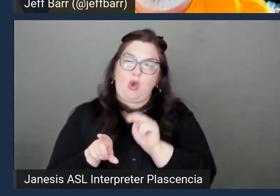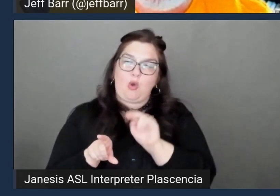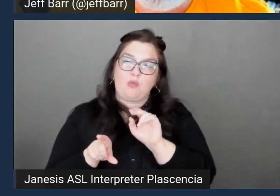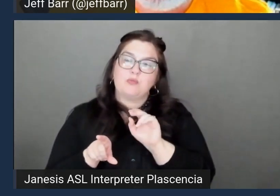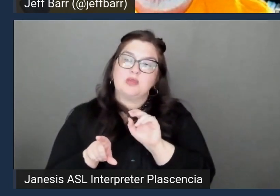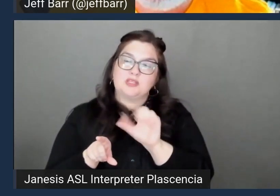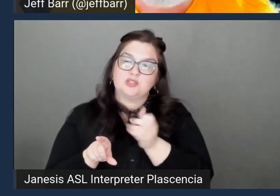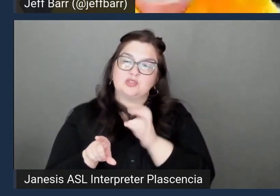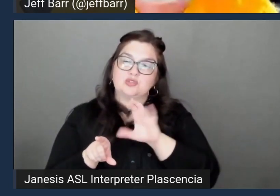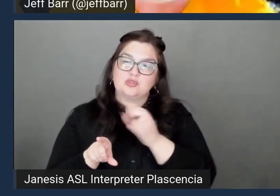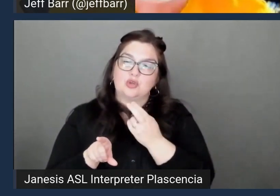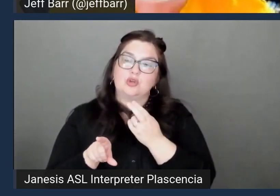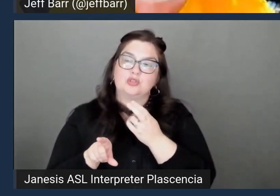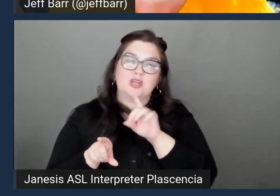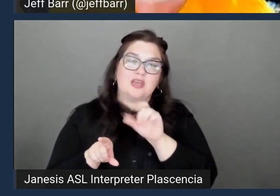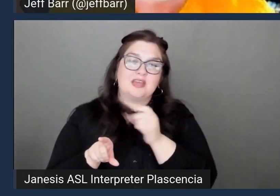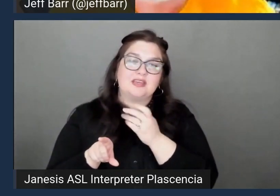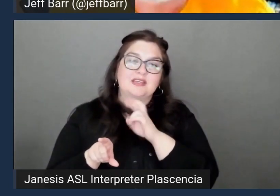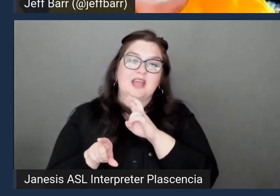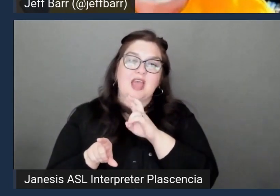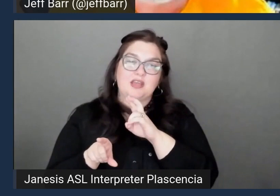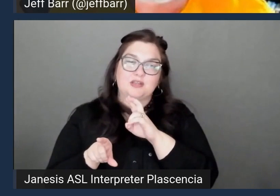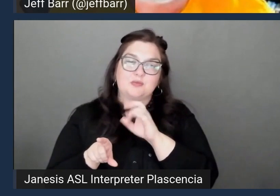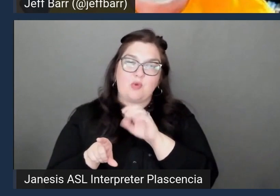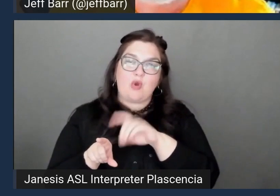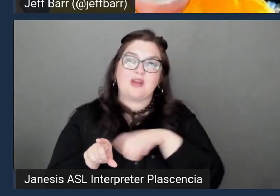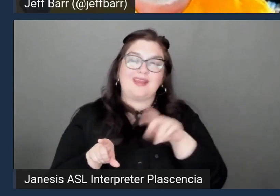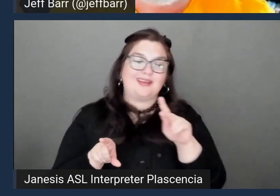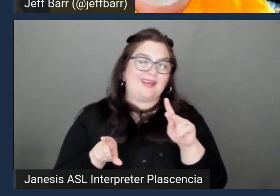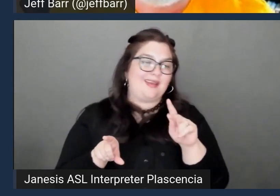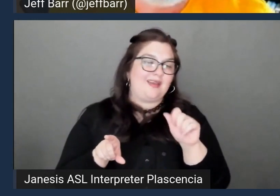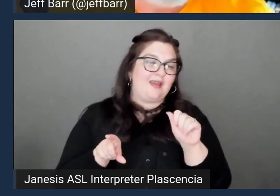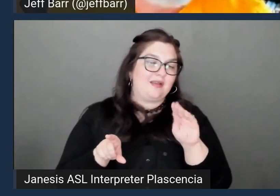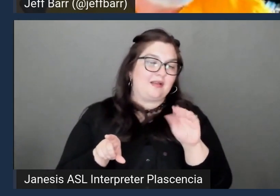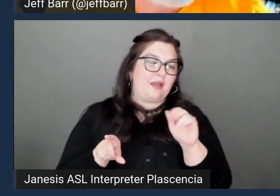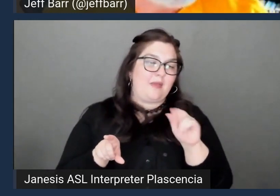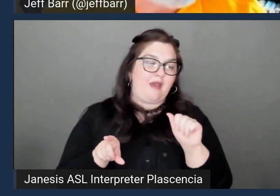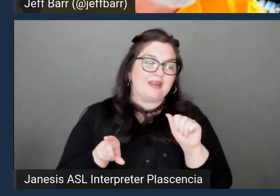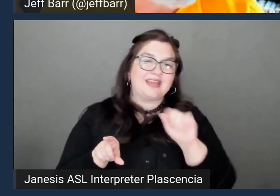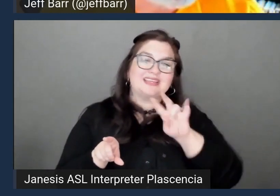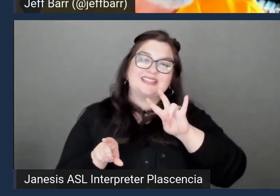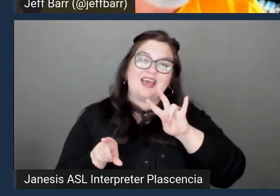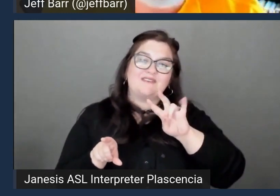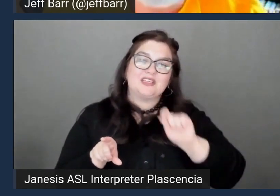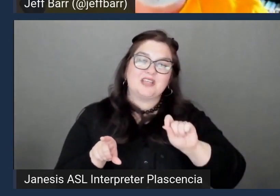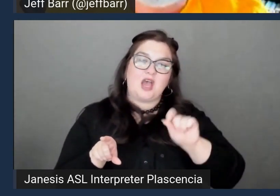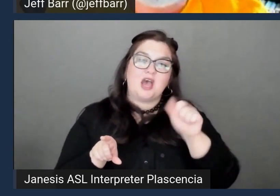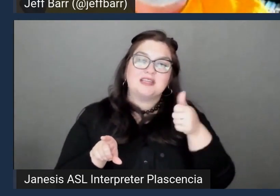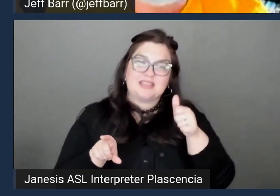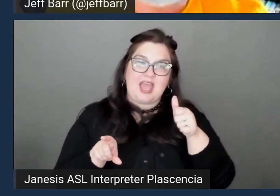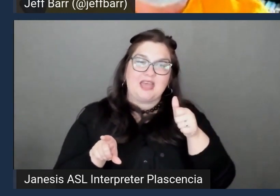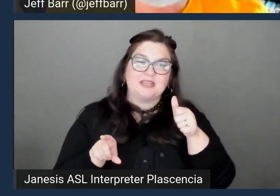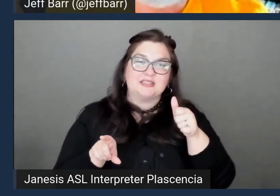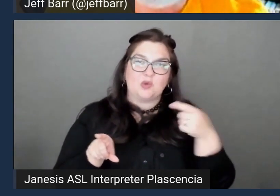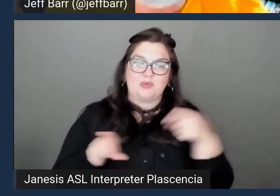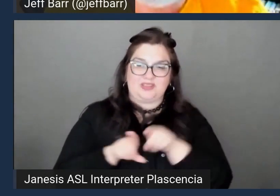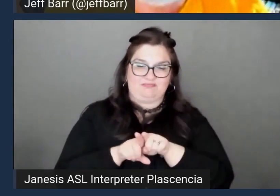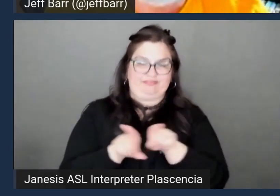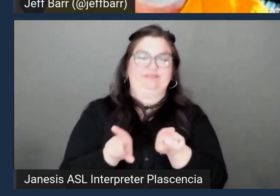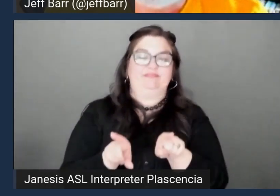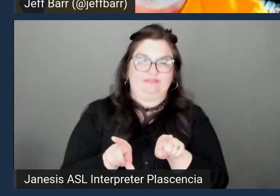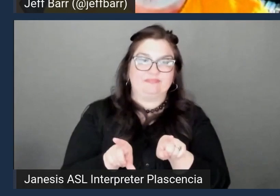of Kibana 7.10. You see, our customers came to us and they sort of said,